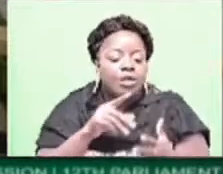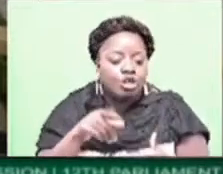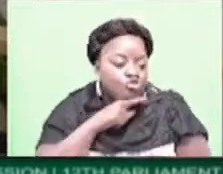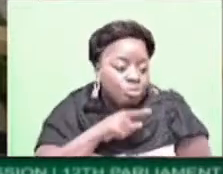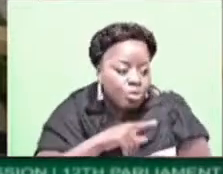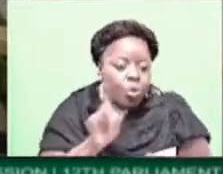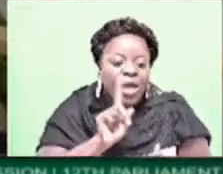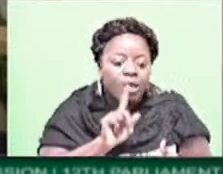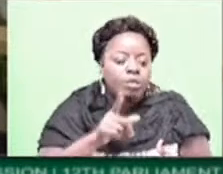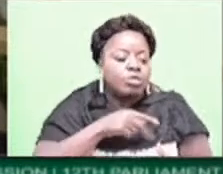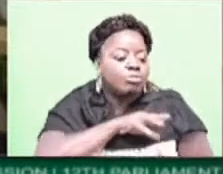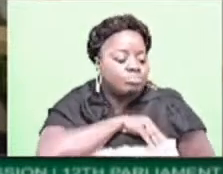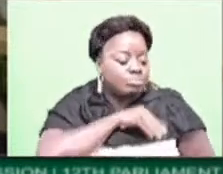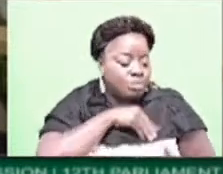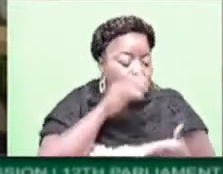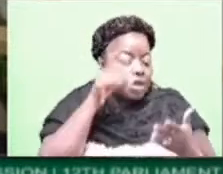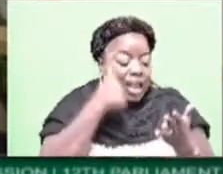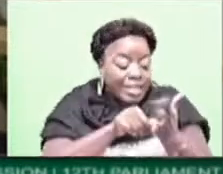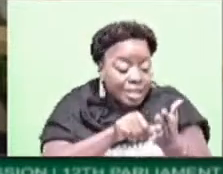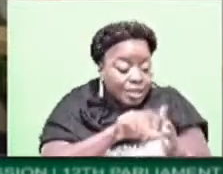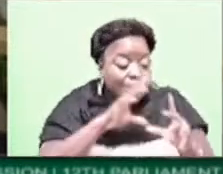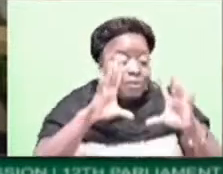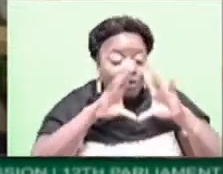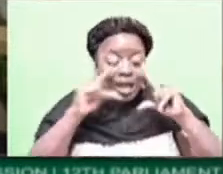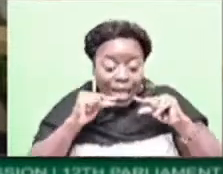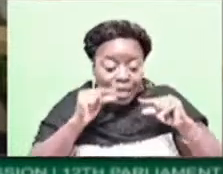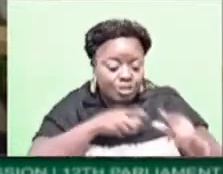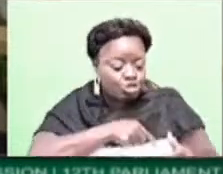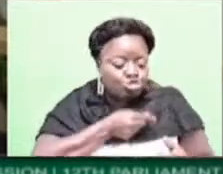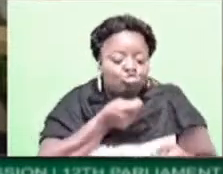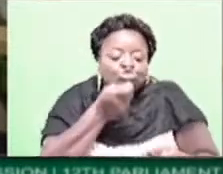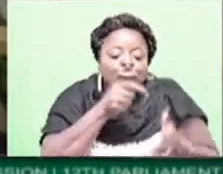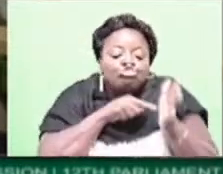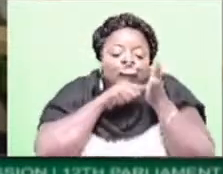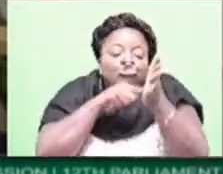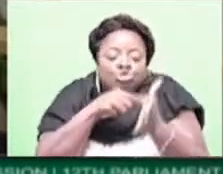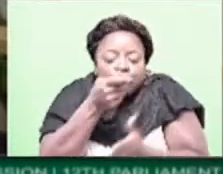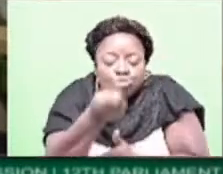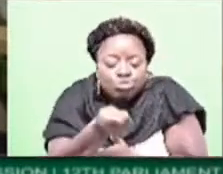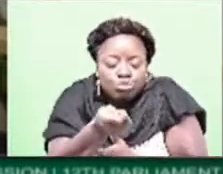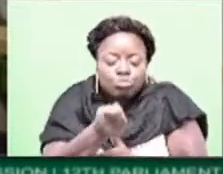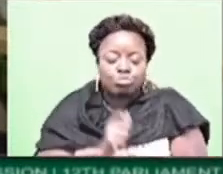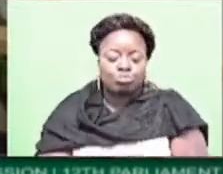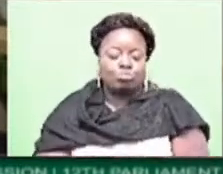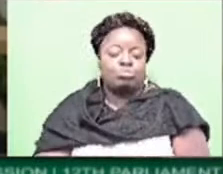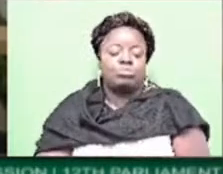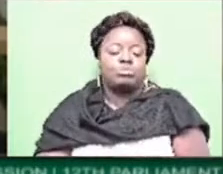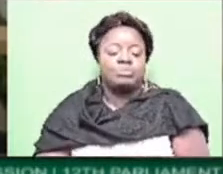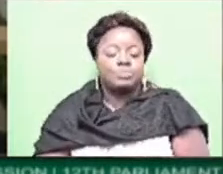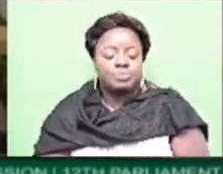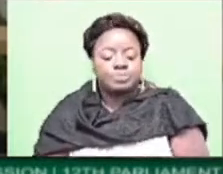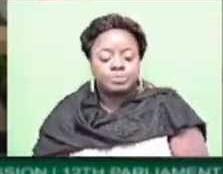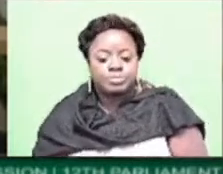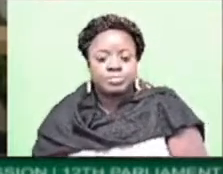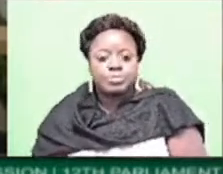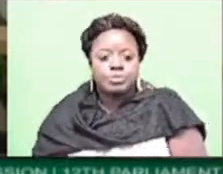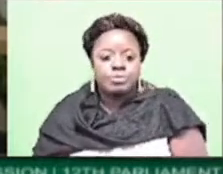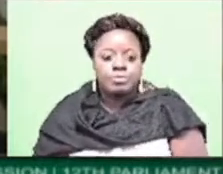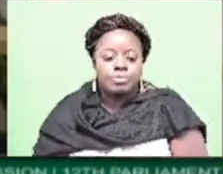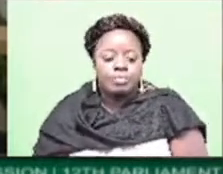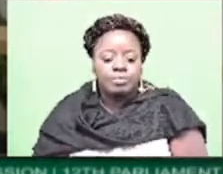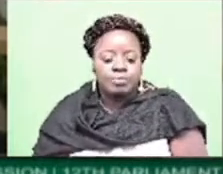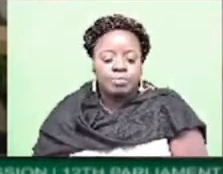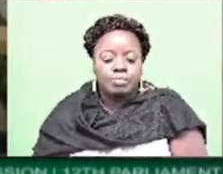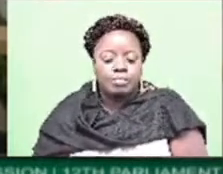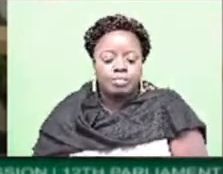of the provinces differ from one to the other. Canberra, in particular, Canberra has looked at between the ages